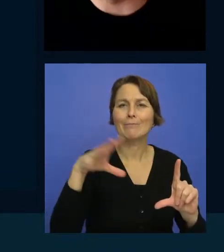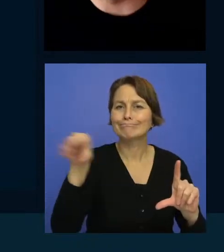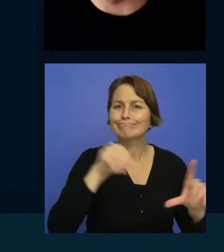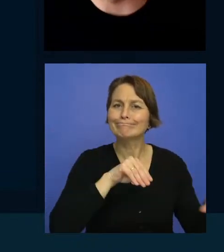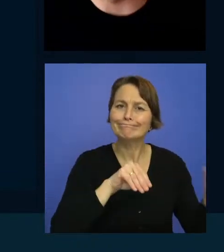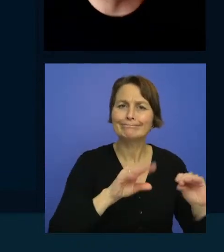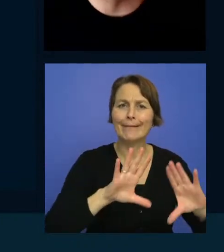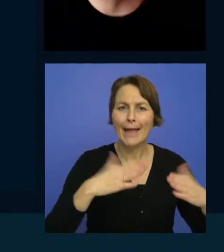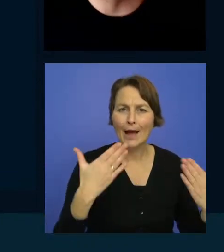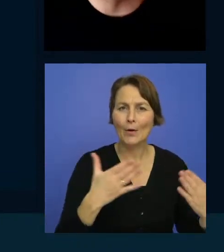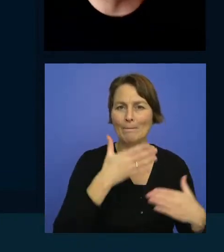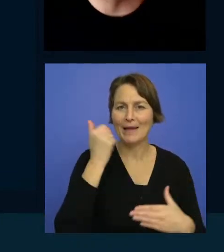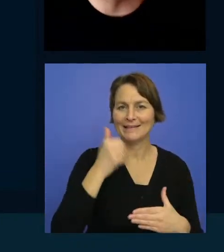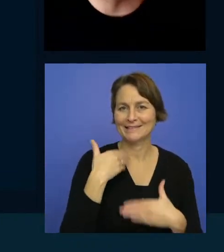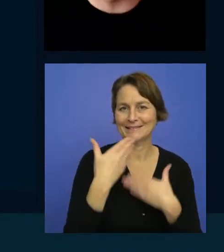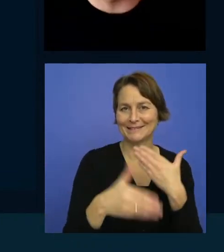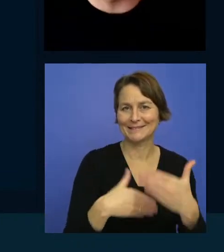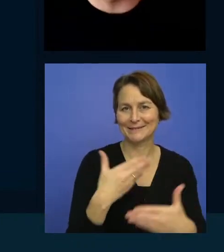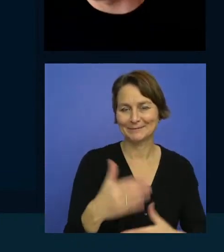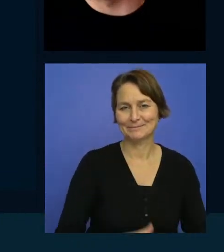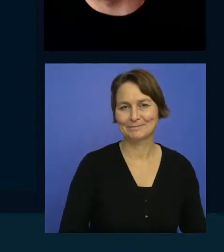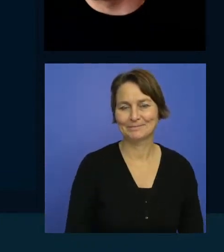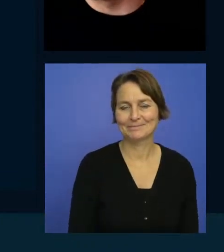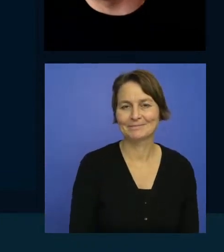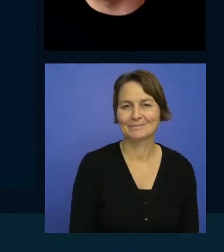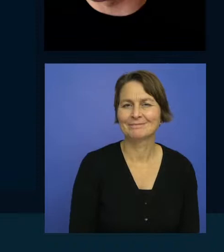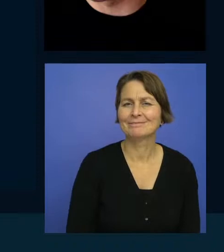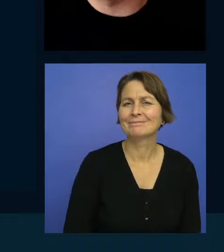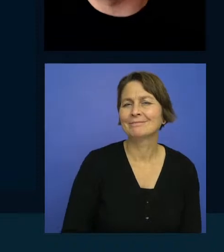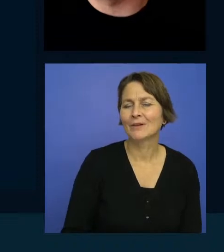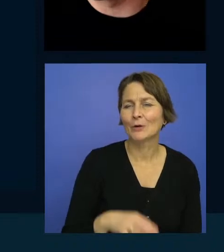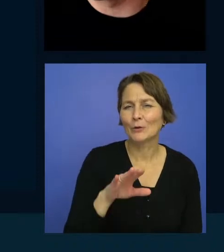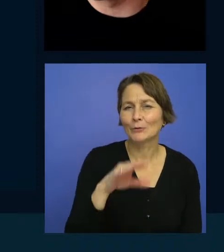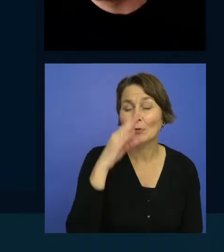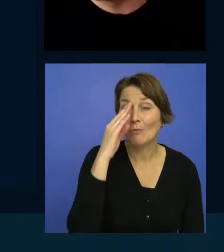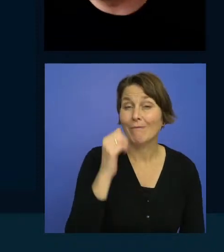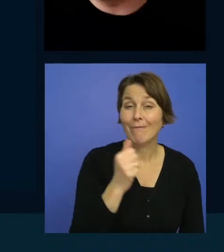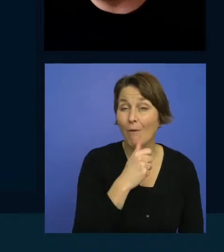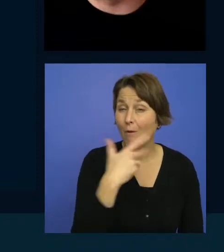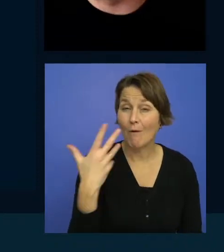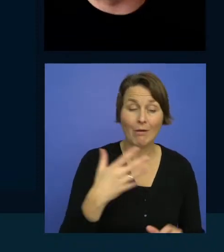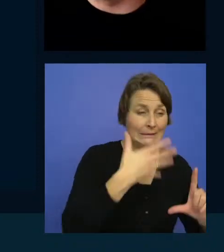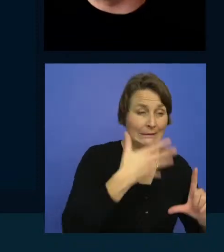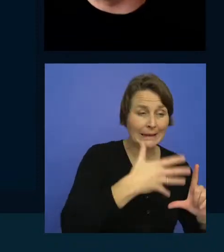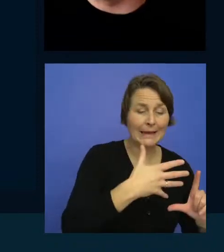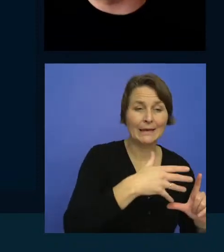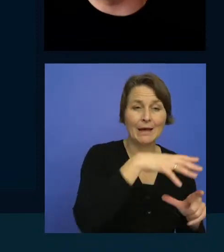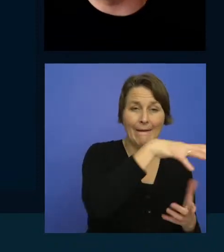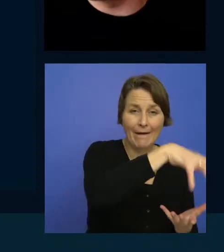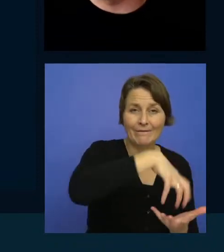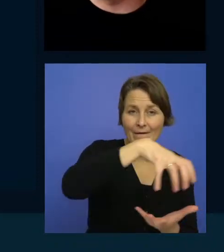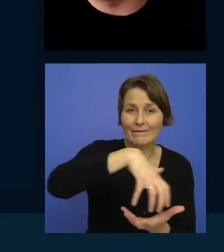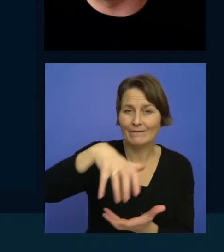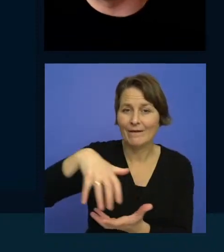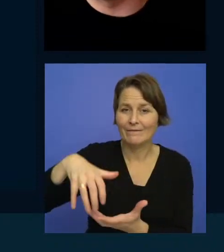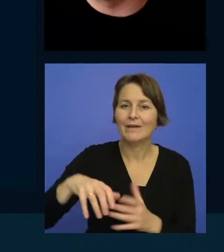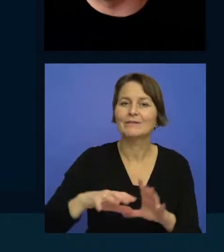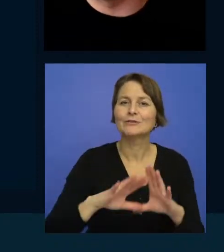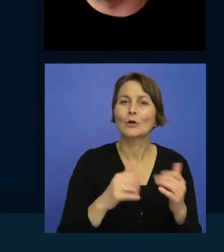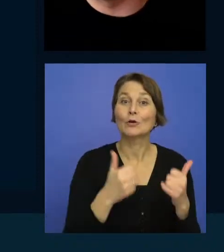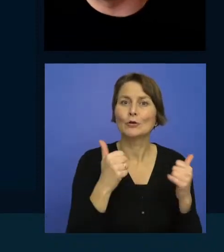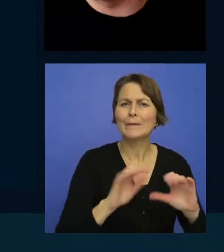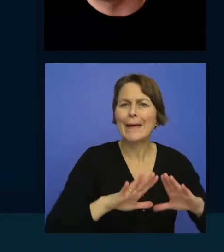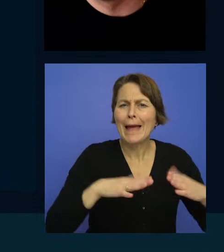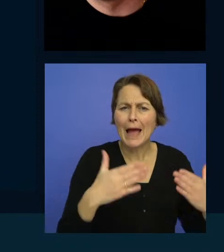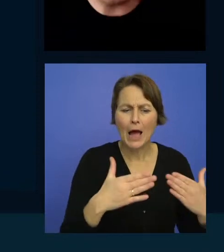you really look at what's the ultimate goal of having all this data, processing it, it's really to get important insights to help drive your business forward.